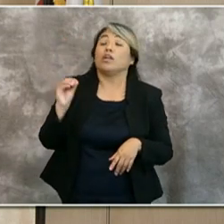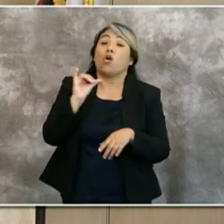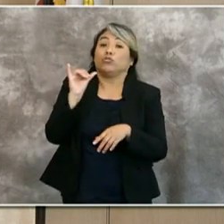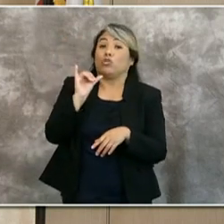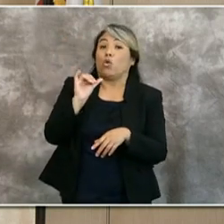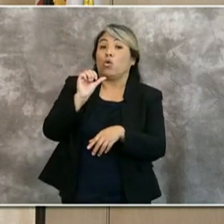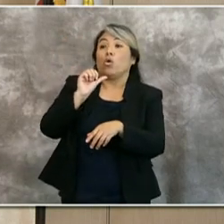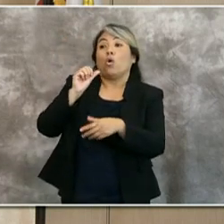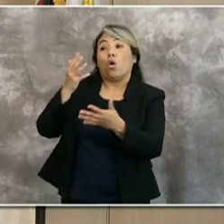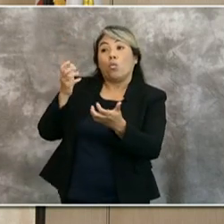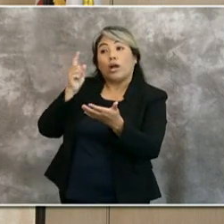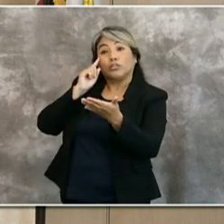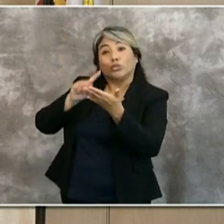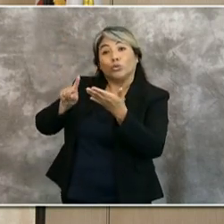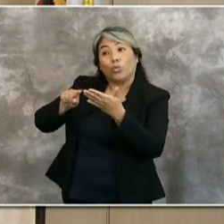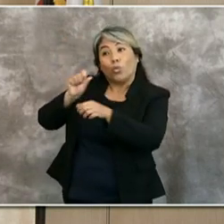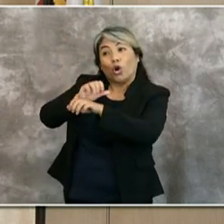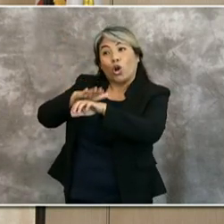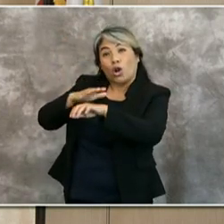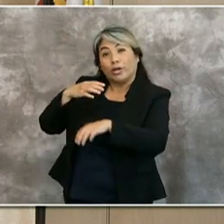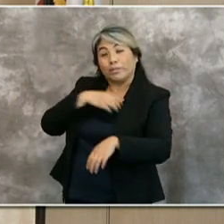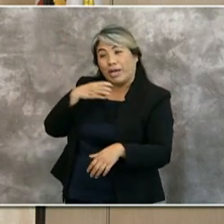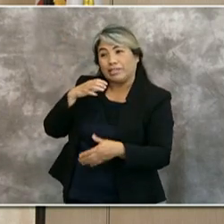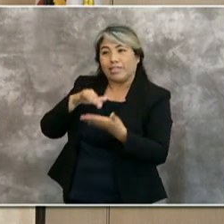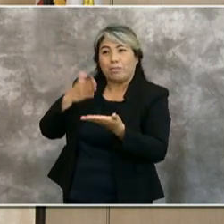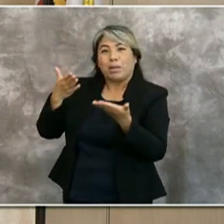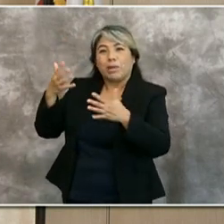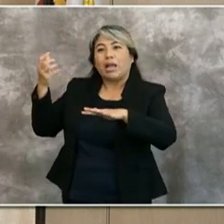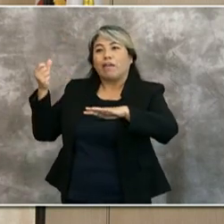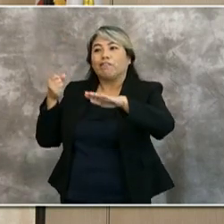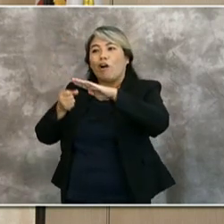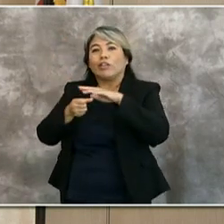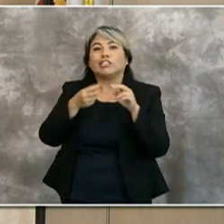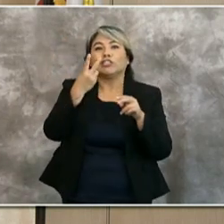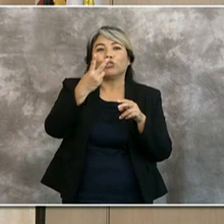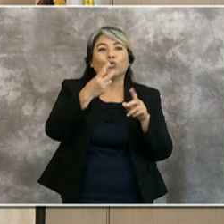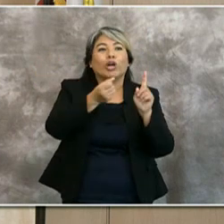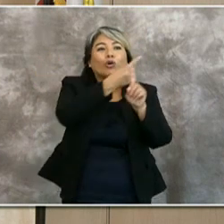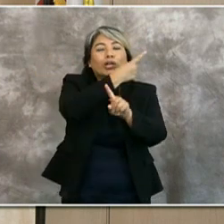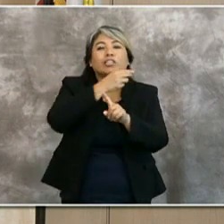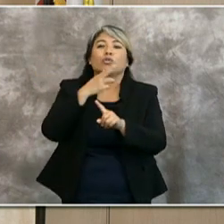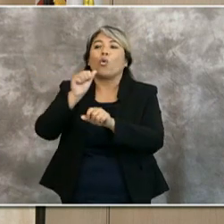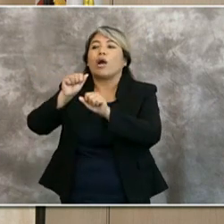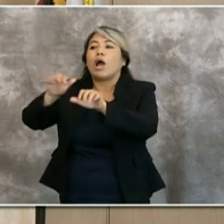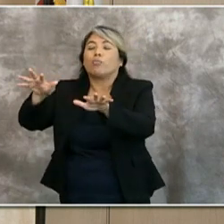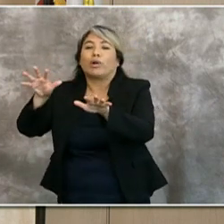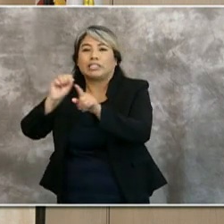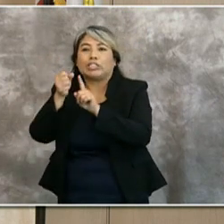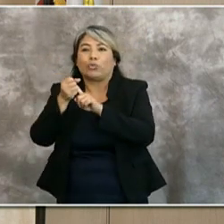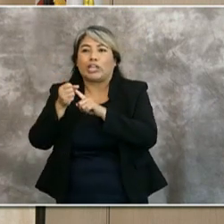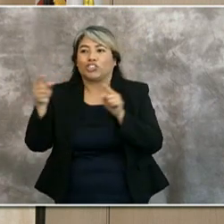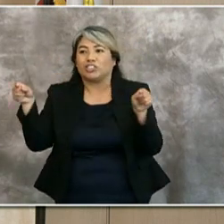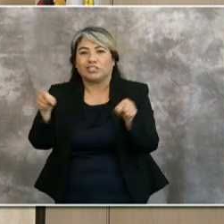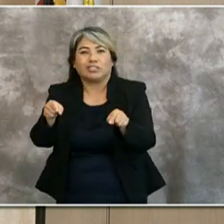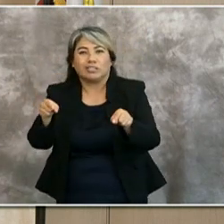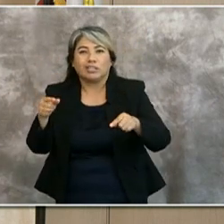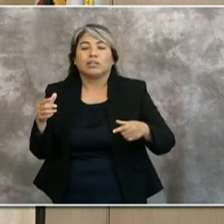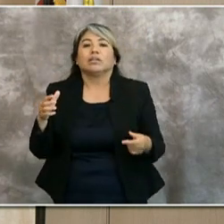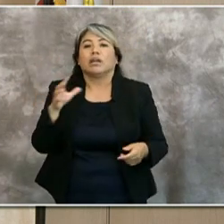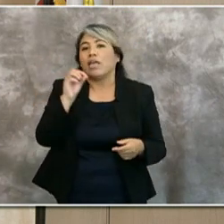also to work on the complaints that might fall into one of those two egregious or outbreak situations. And